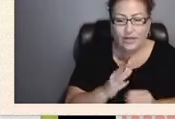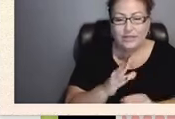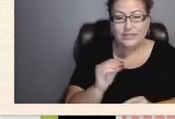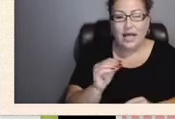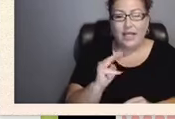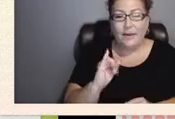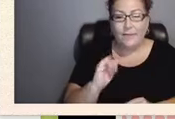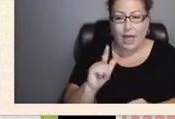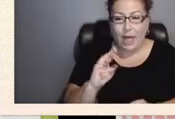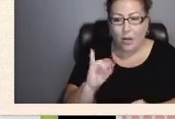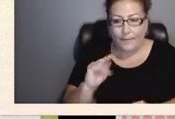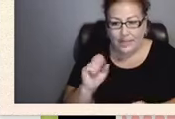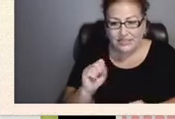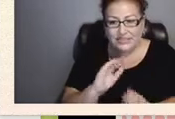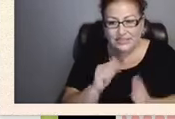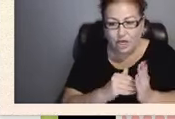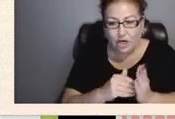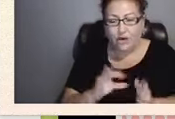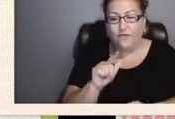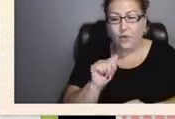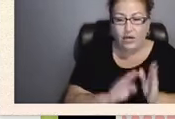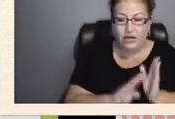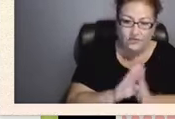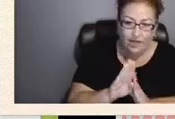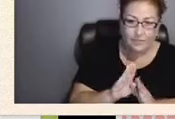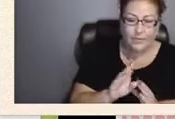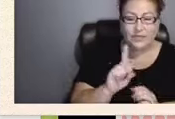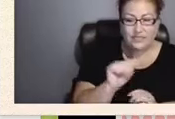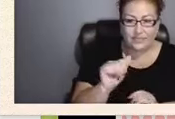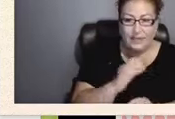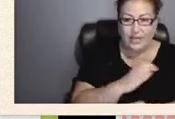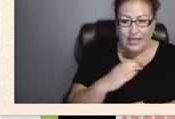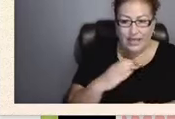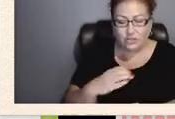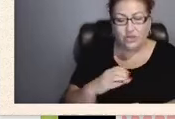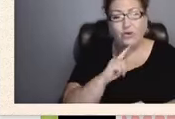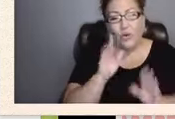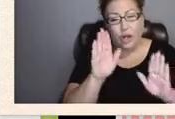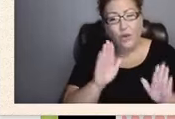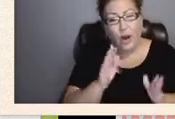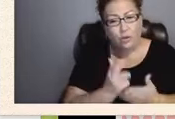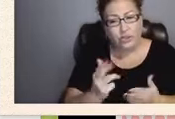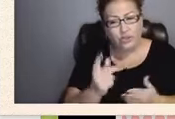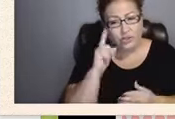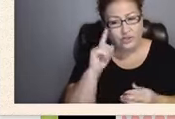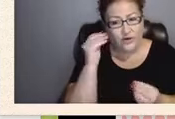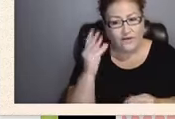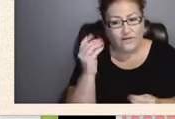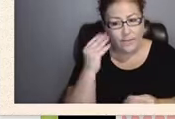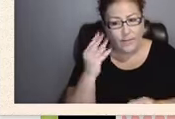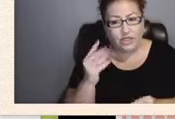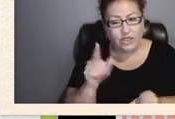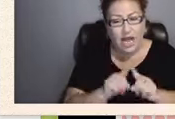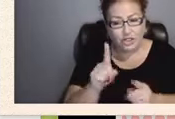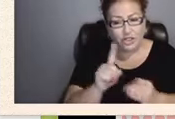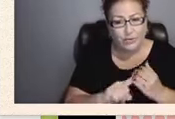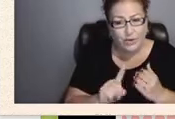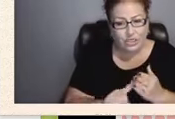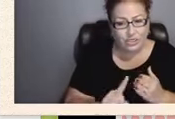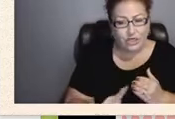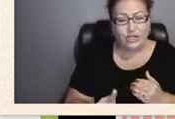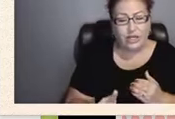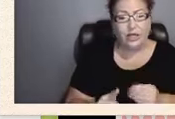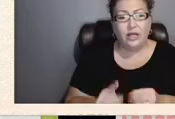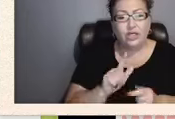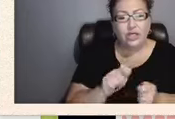and Florida Developmental Disability Council, they're a great resource for information as you're researching certain issues.